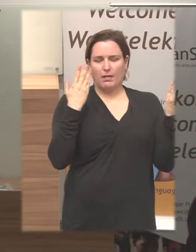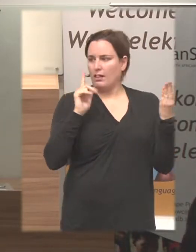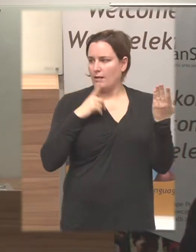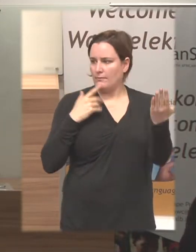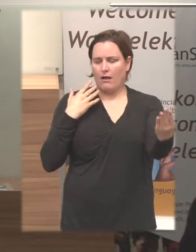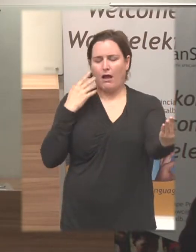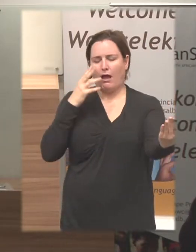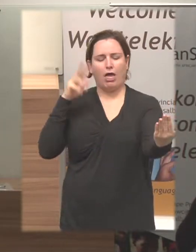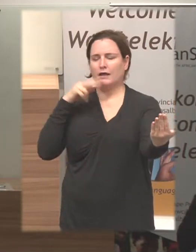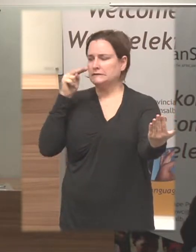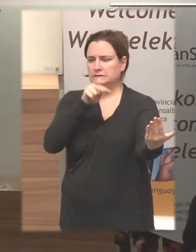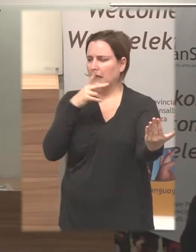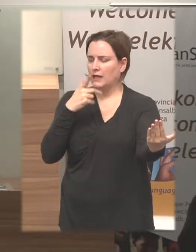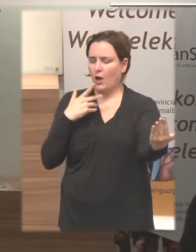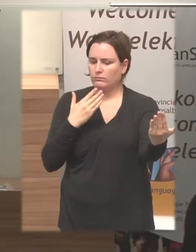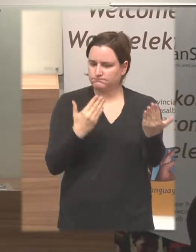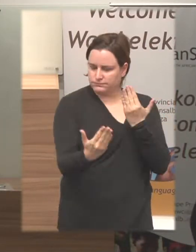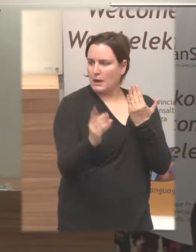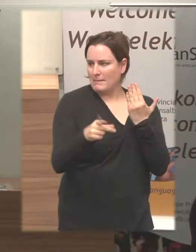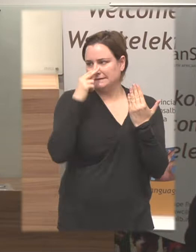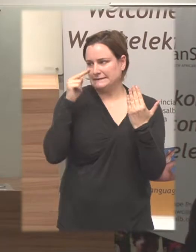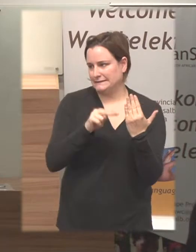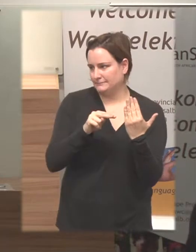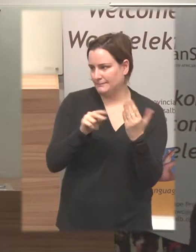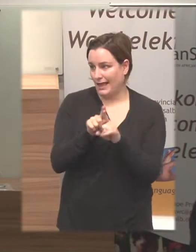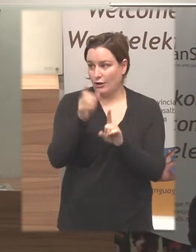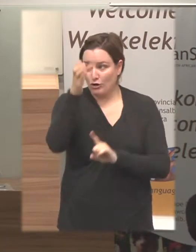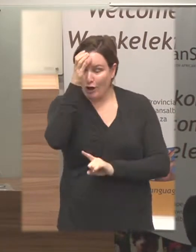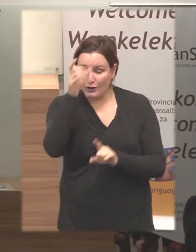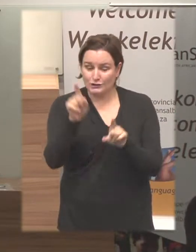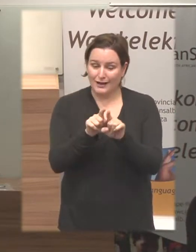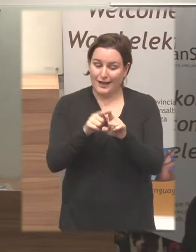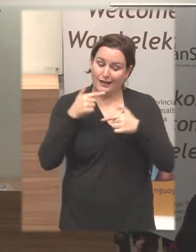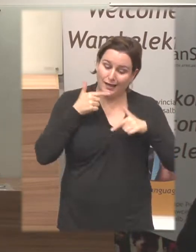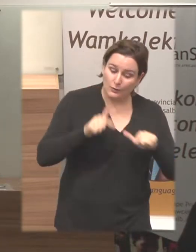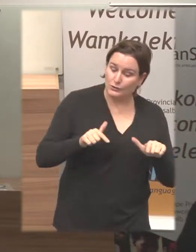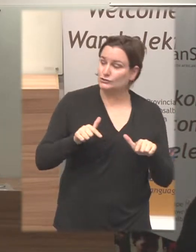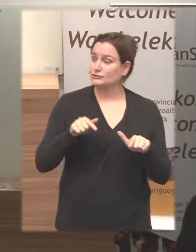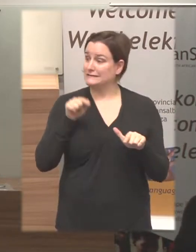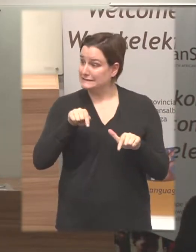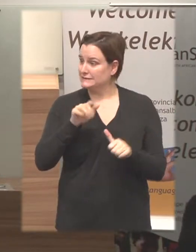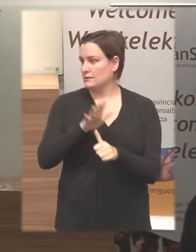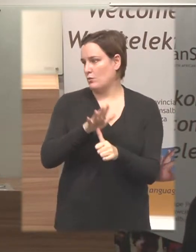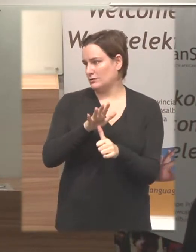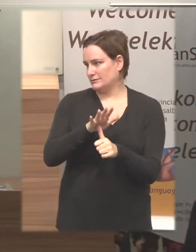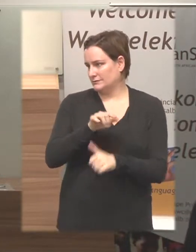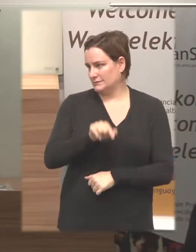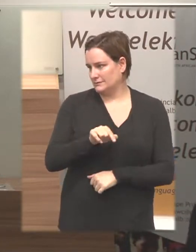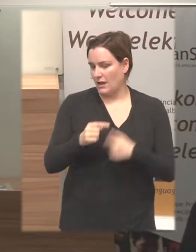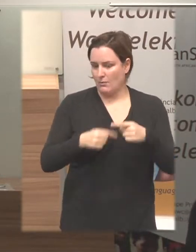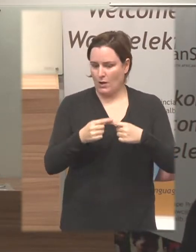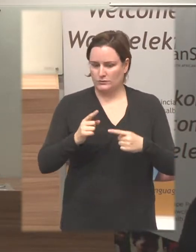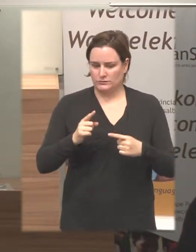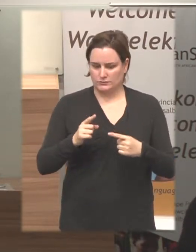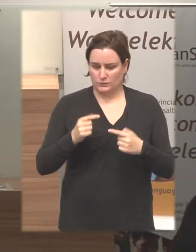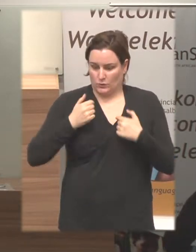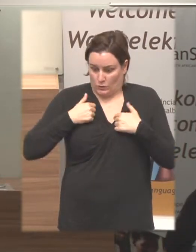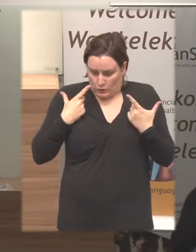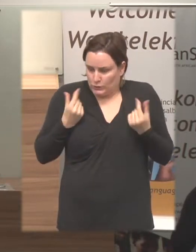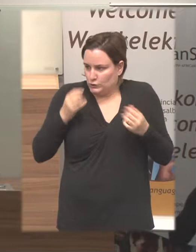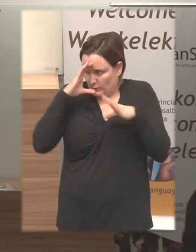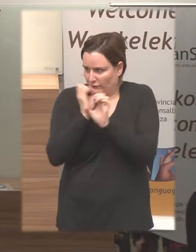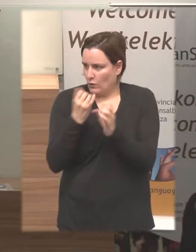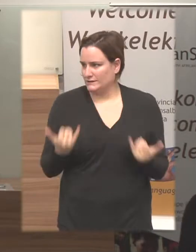course, when that comes to knowledge, when it comes to language, that's very much at the heart of what we are concerned with